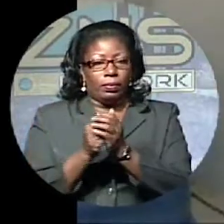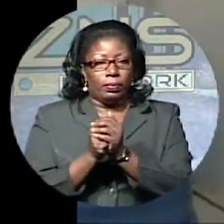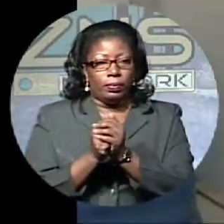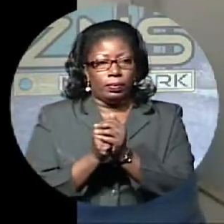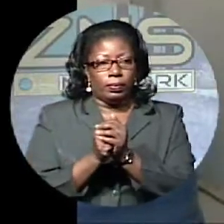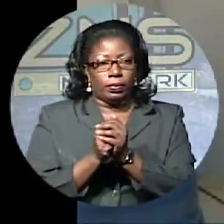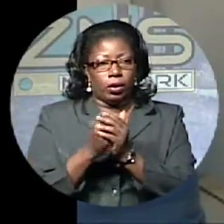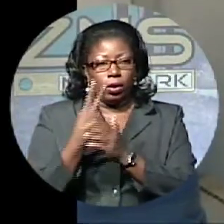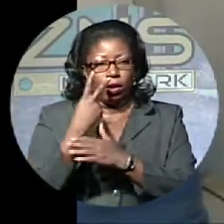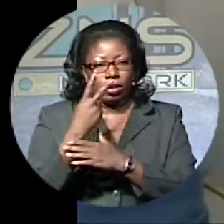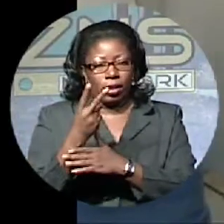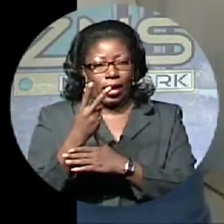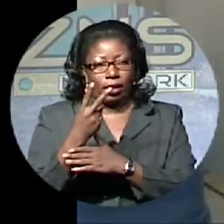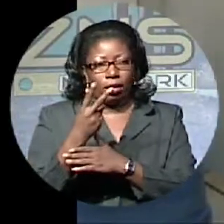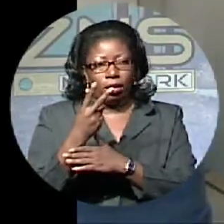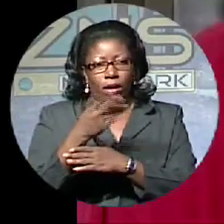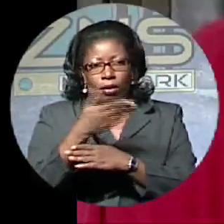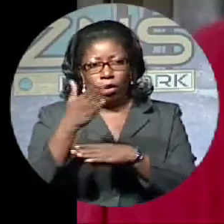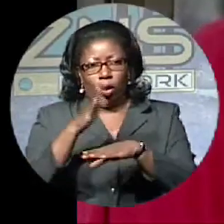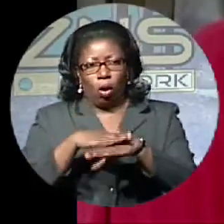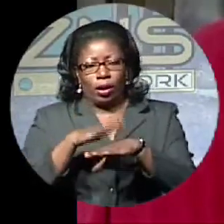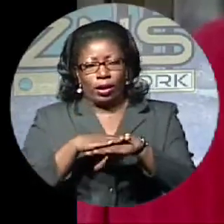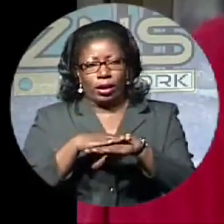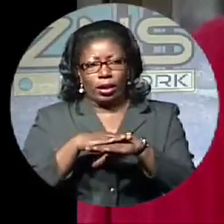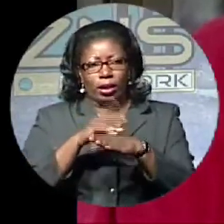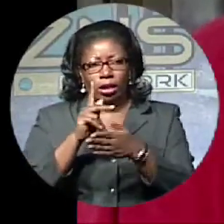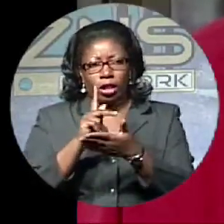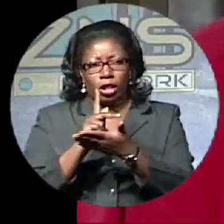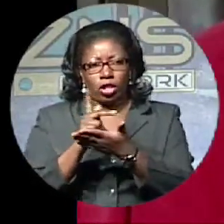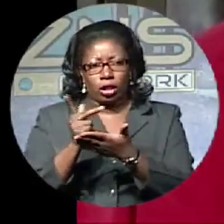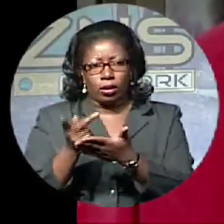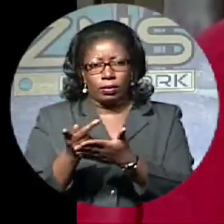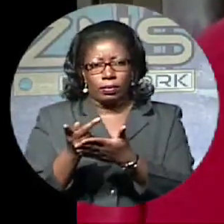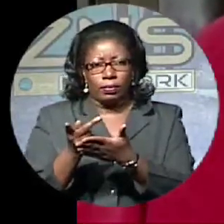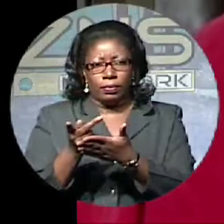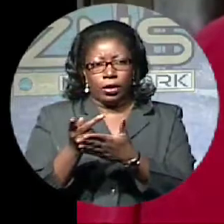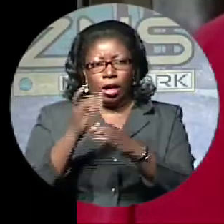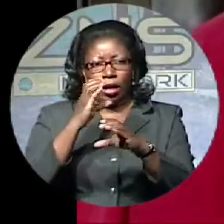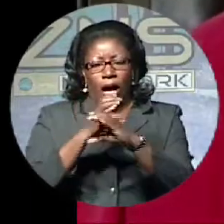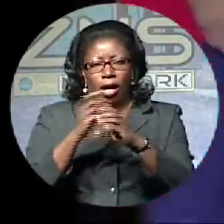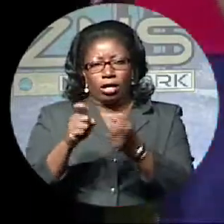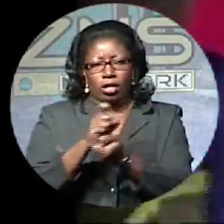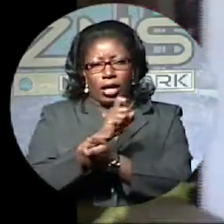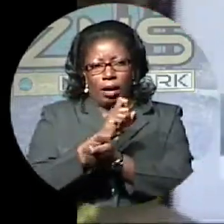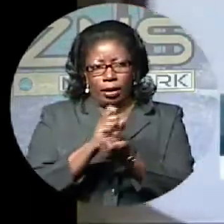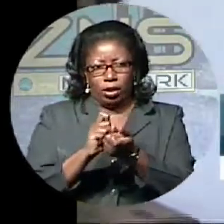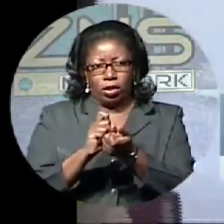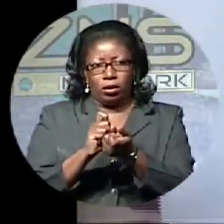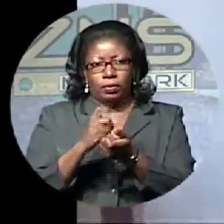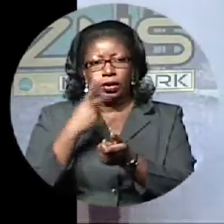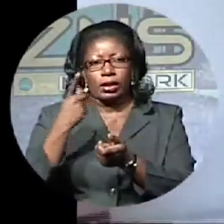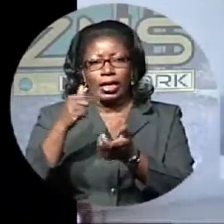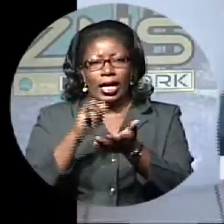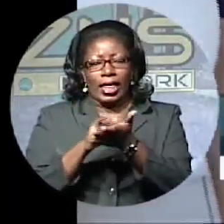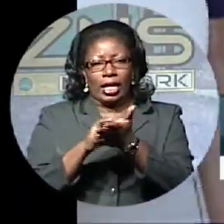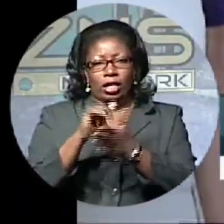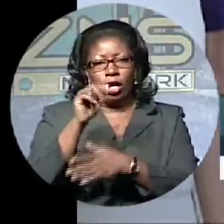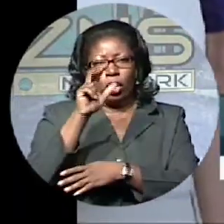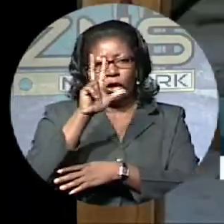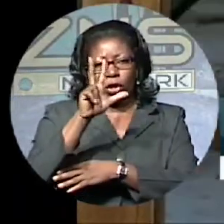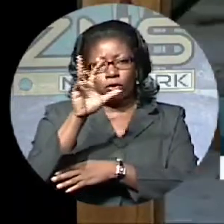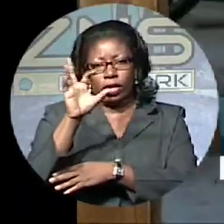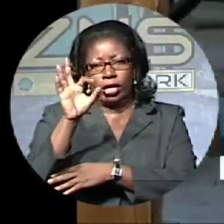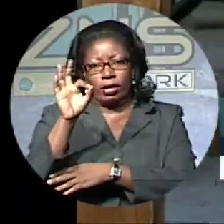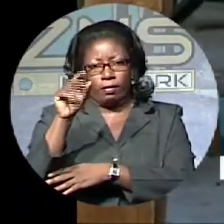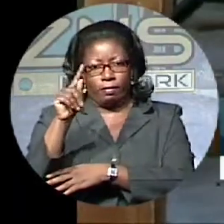Looks like I'm going to lose all my kitchen cabinets, bathroom cabinets. Car is still damaged. The Patemans say about 3 feet of water